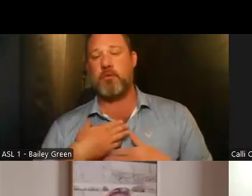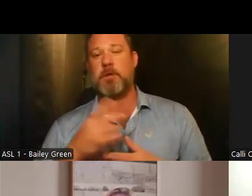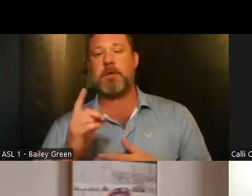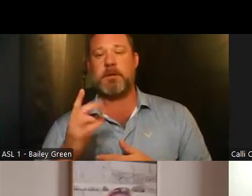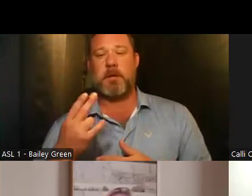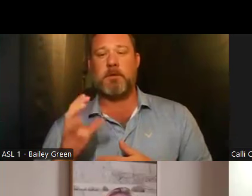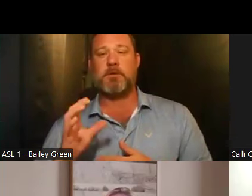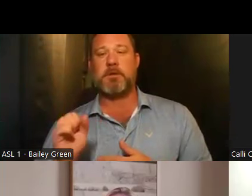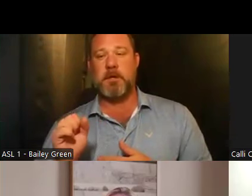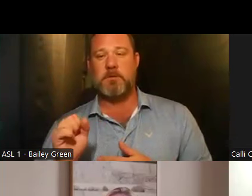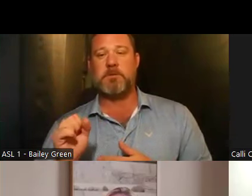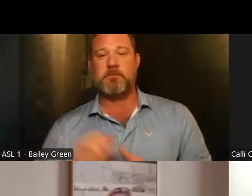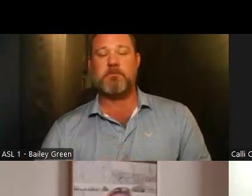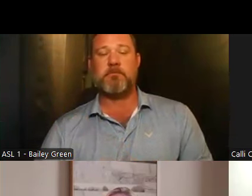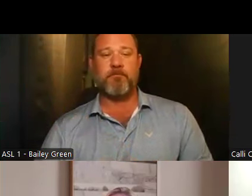DHCS is walking down it.